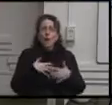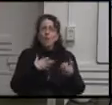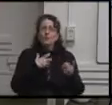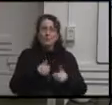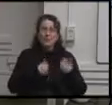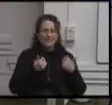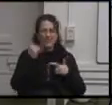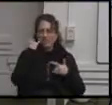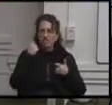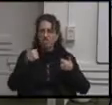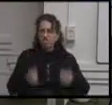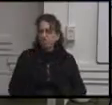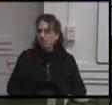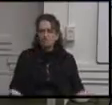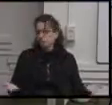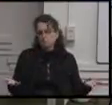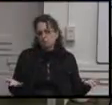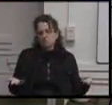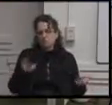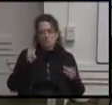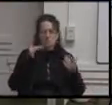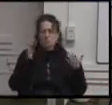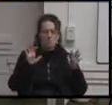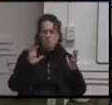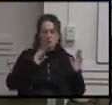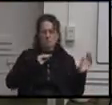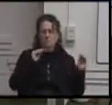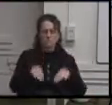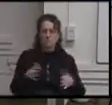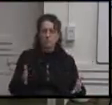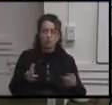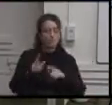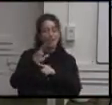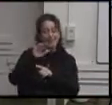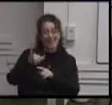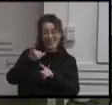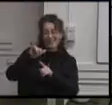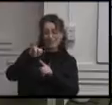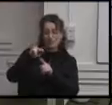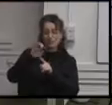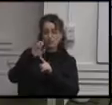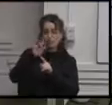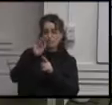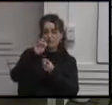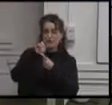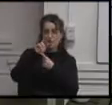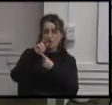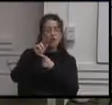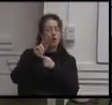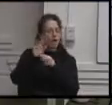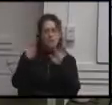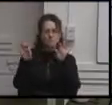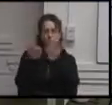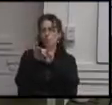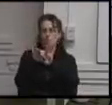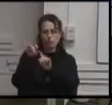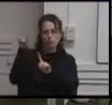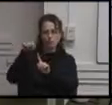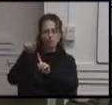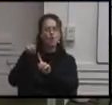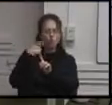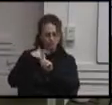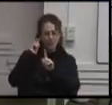absolutely correct about the incubator development project. I think that is something that we need to spend a lot of time on. I was speaking to some folks downtown just the other